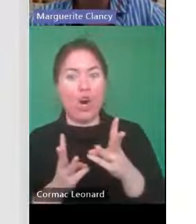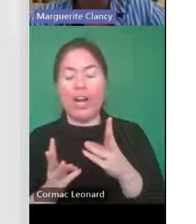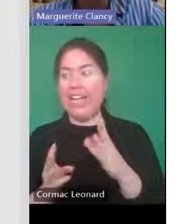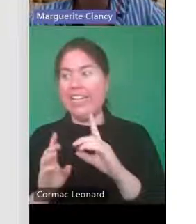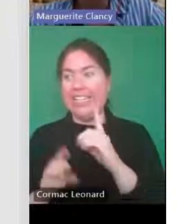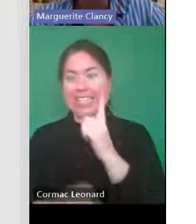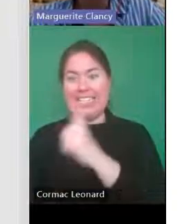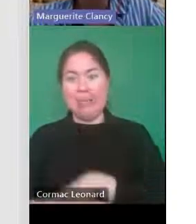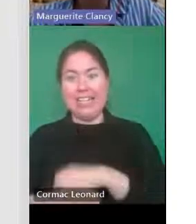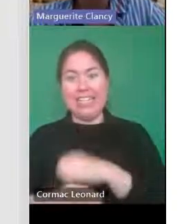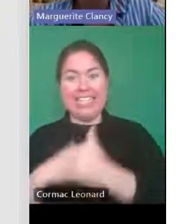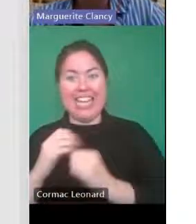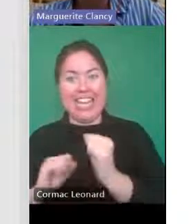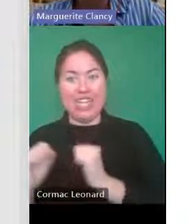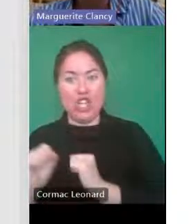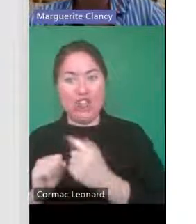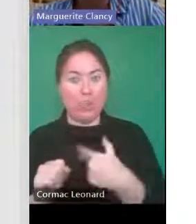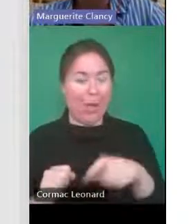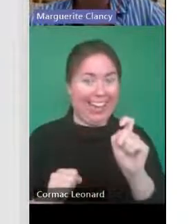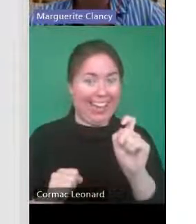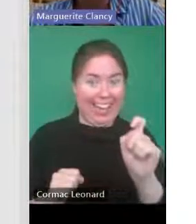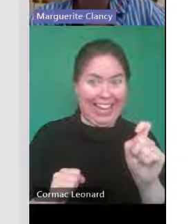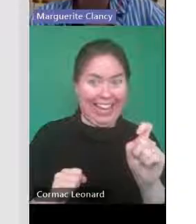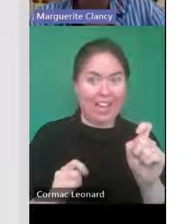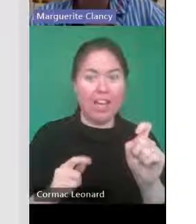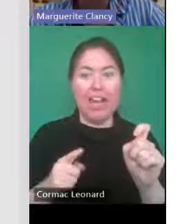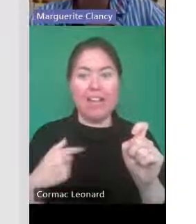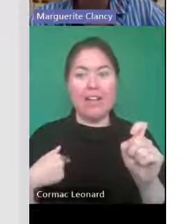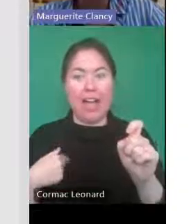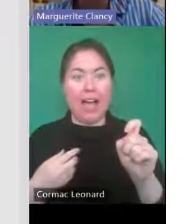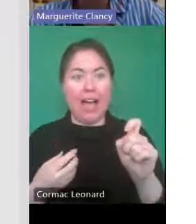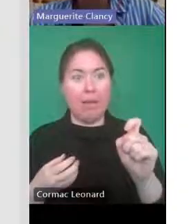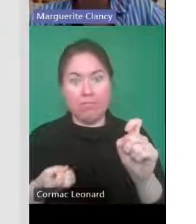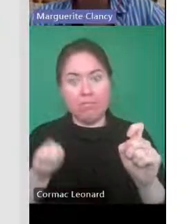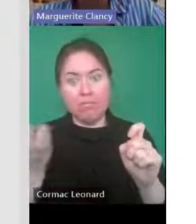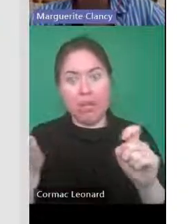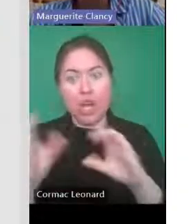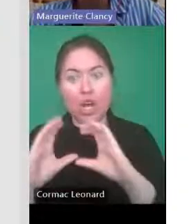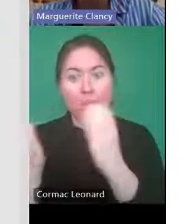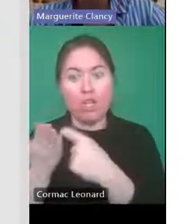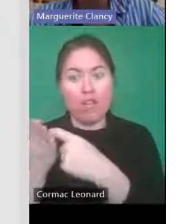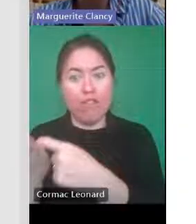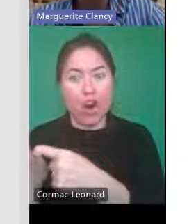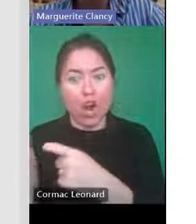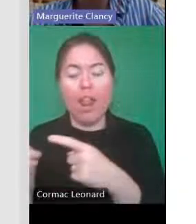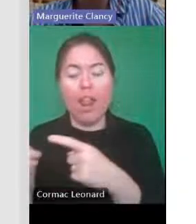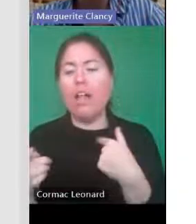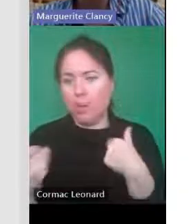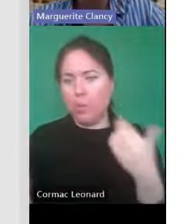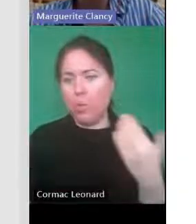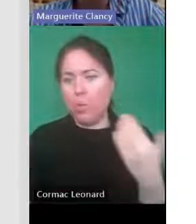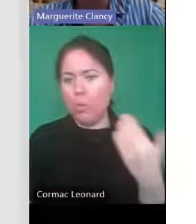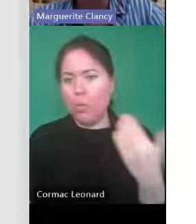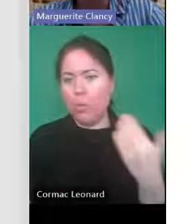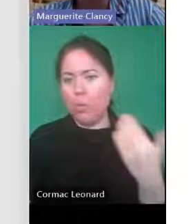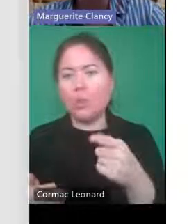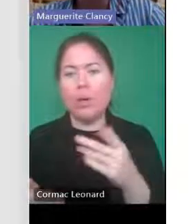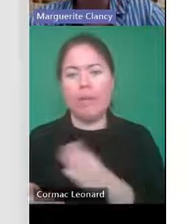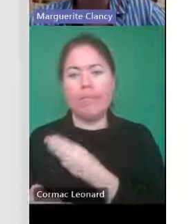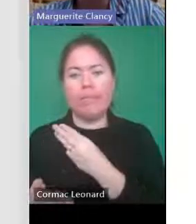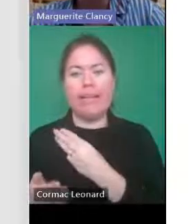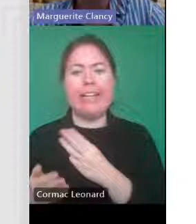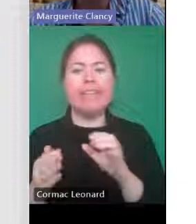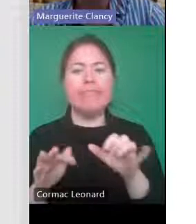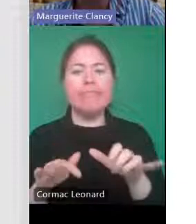you click on that option and you are making a community referral, we encourage you to input the disability